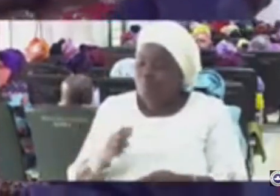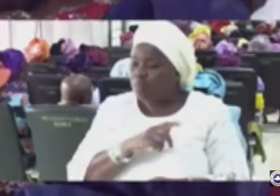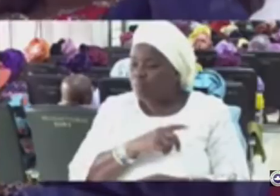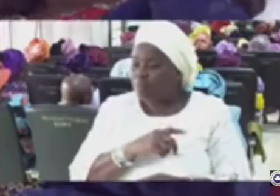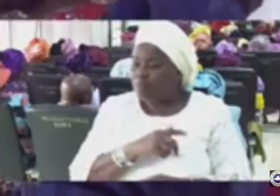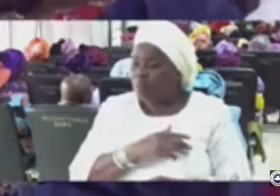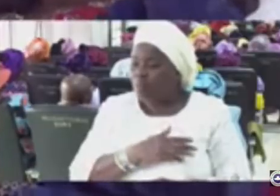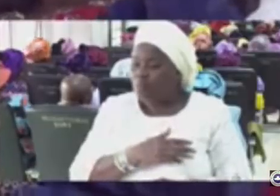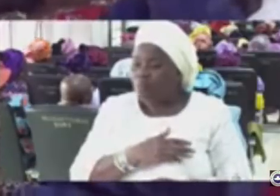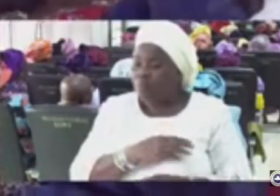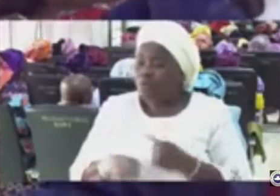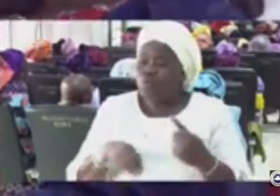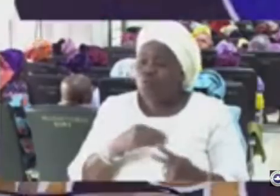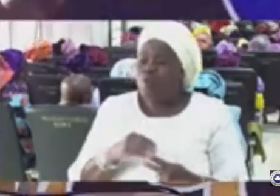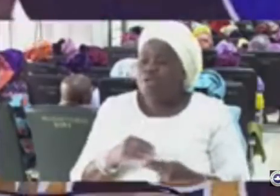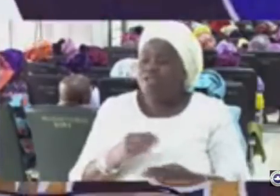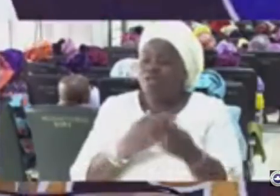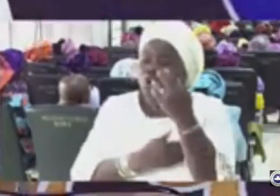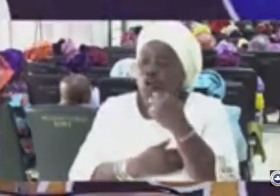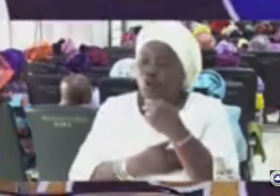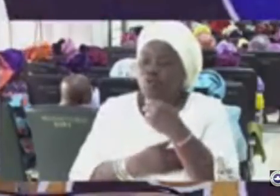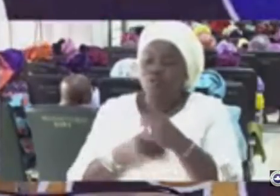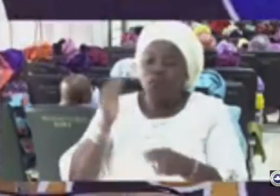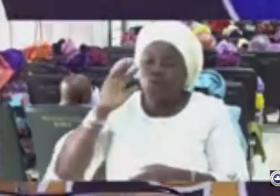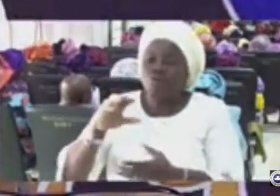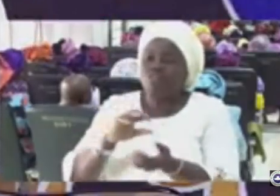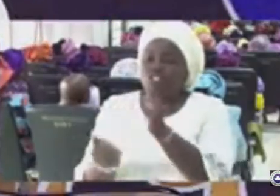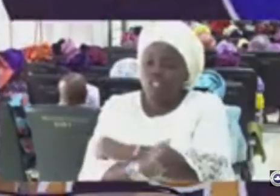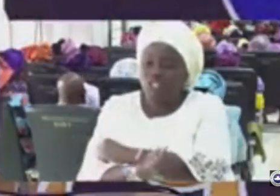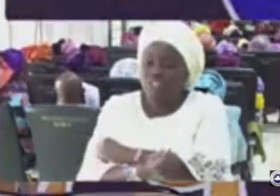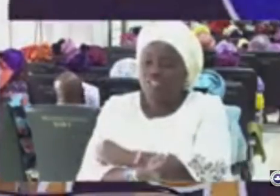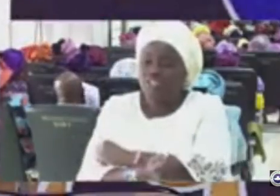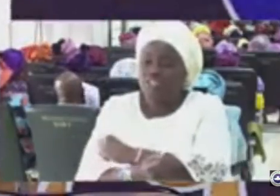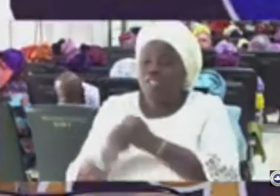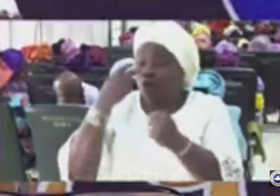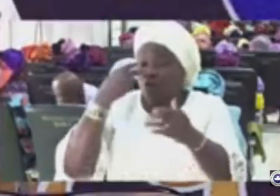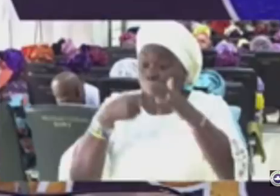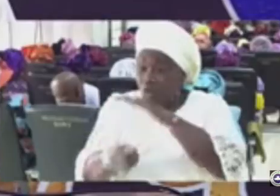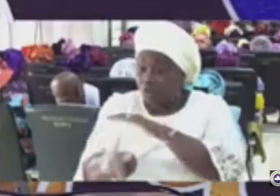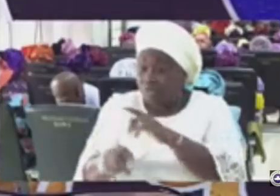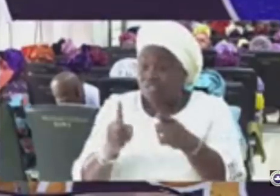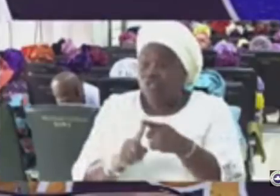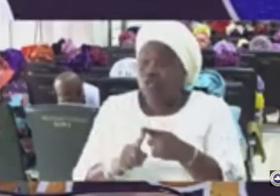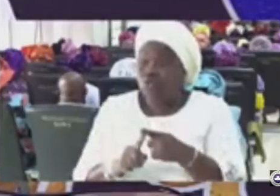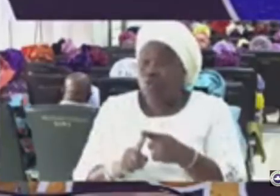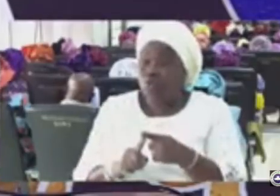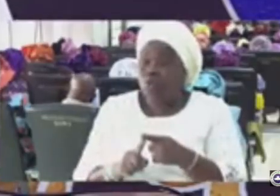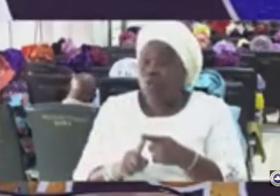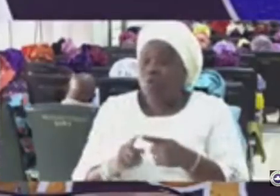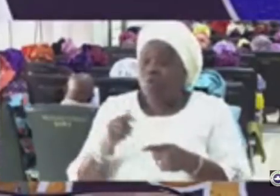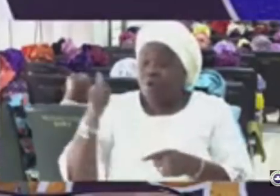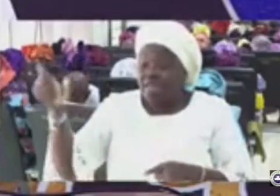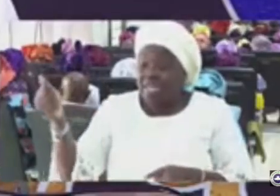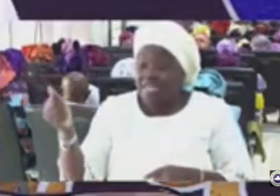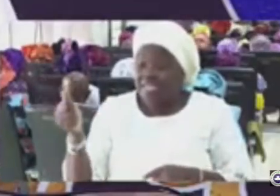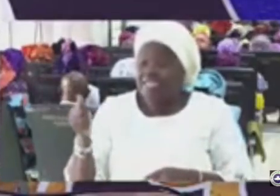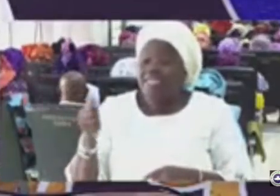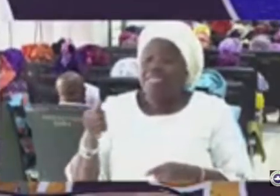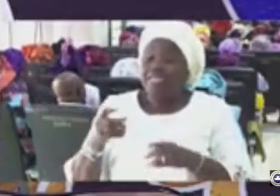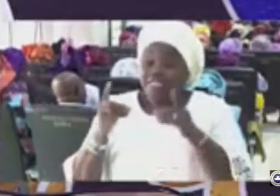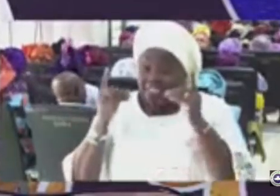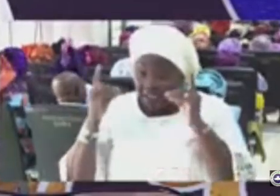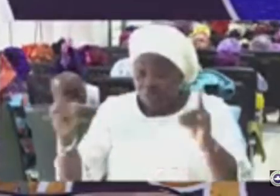For 25 years, God was promising Abraham and Sarah, you will have children, you will have children, you